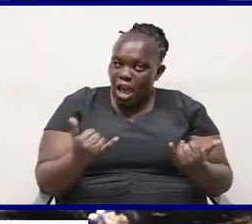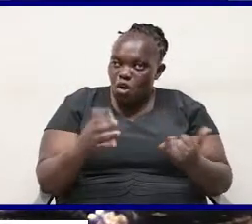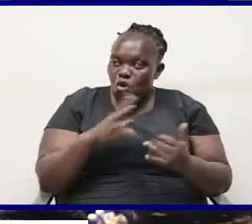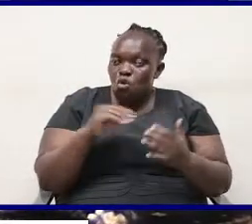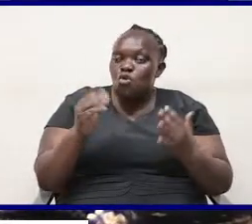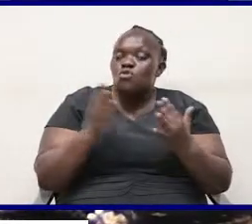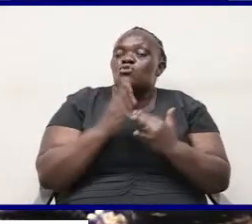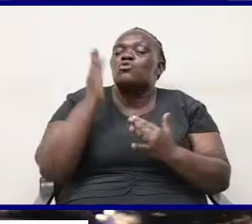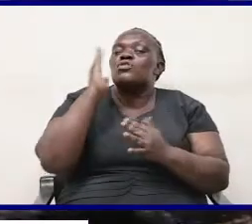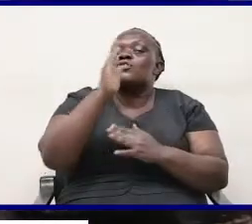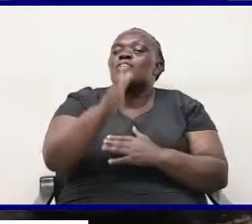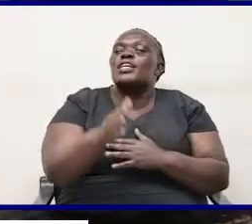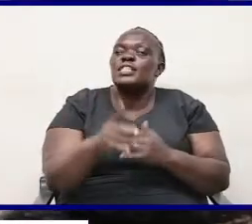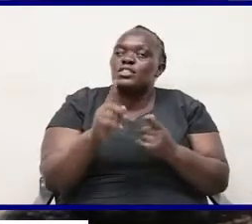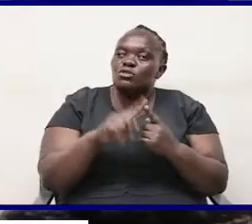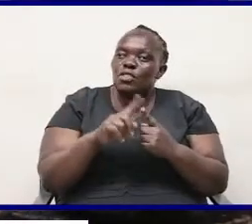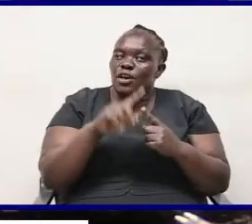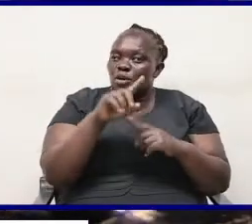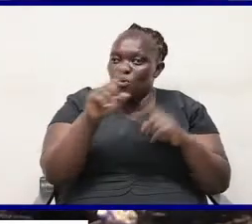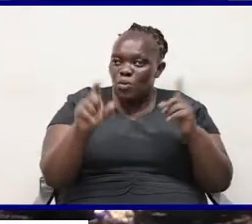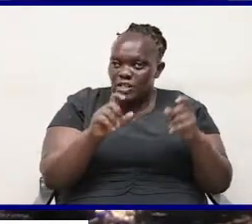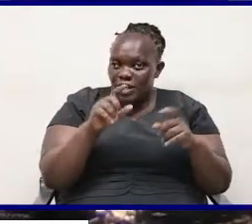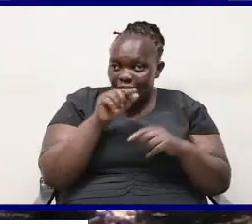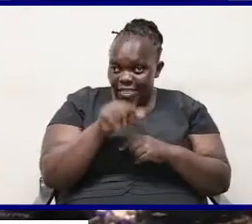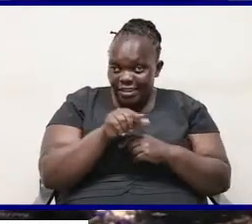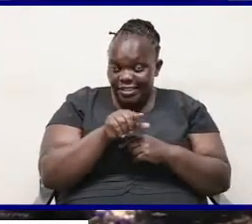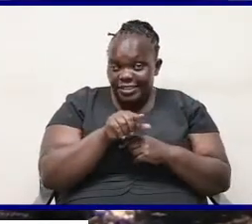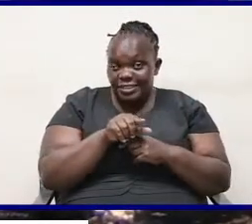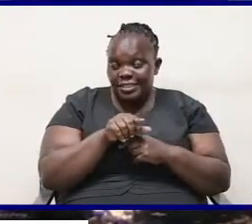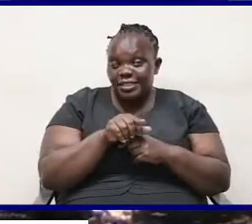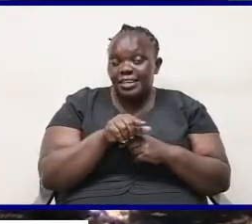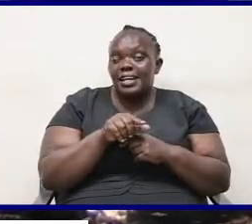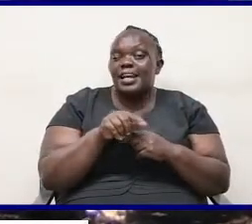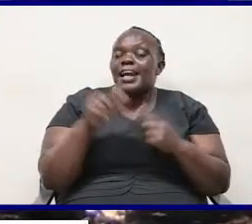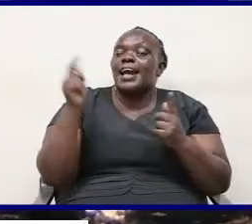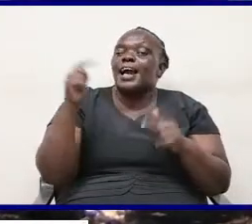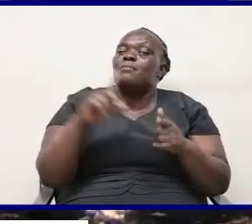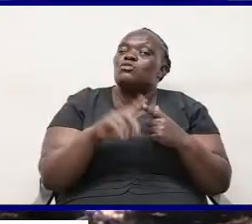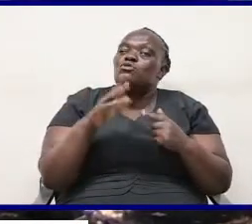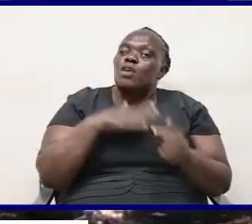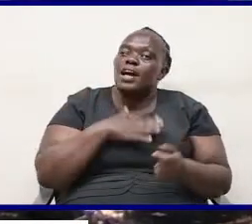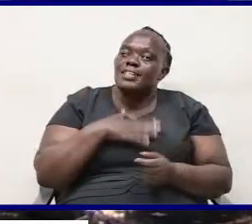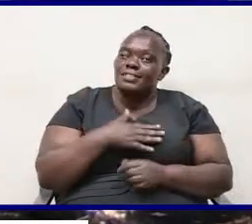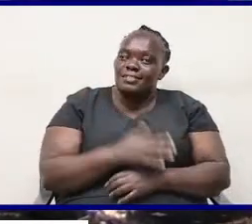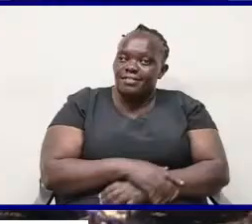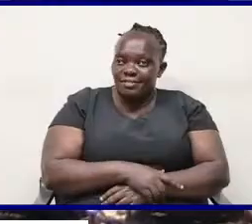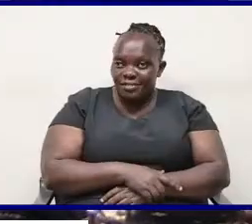go straight into the questions that we are going to have. Yes.